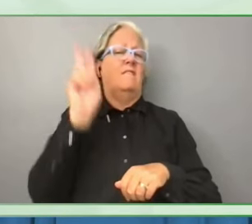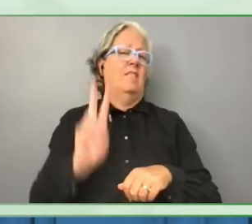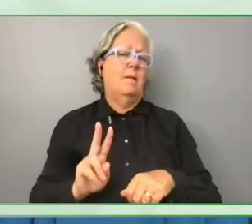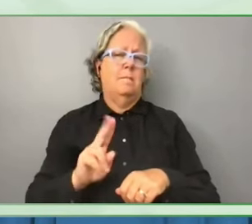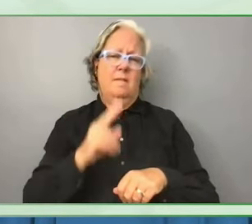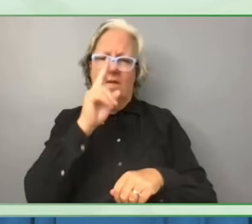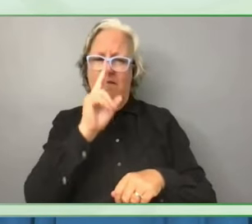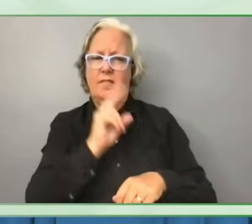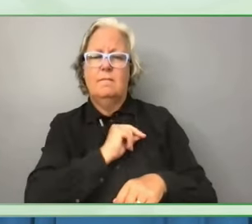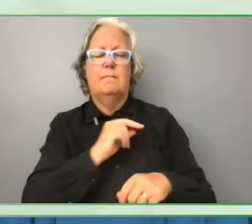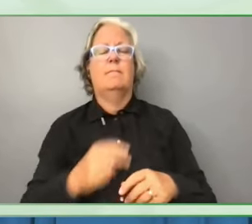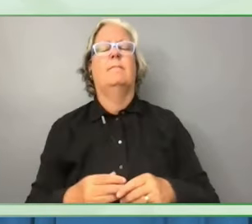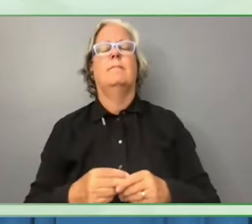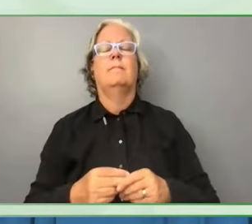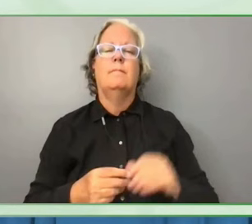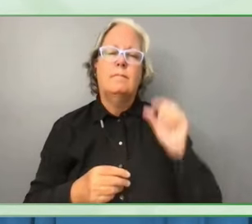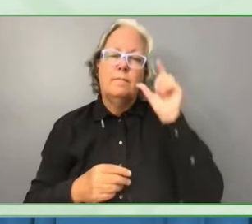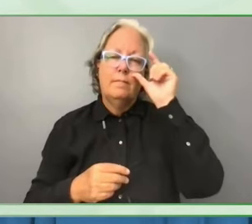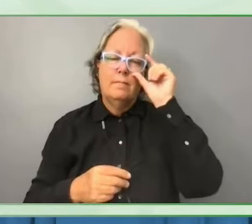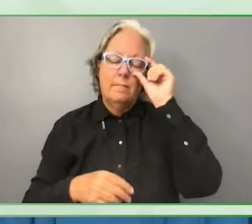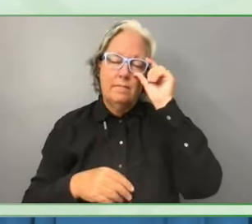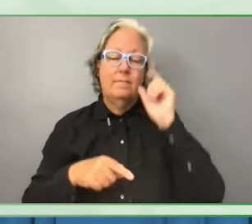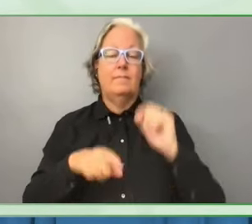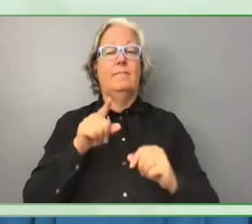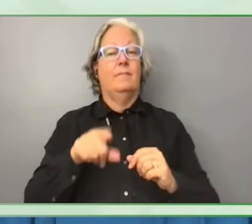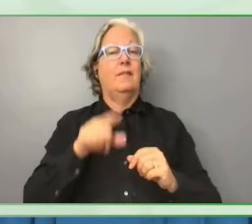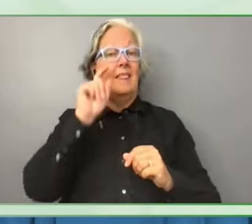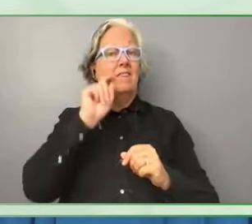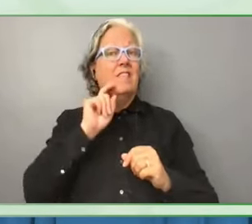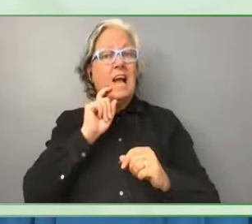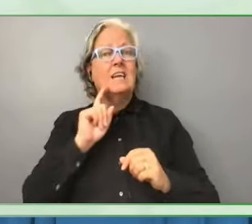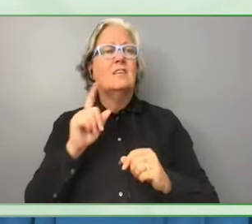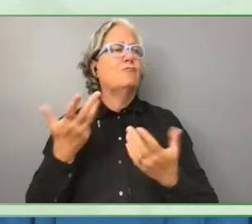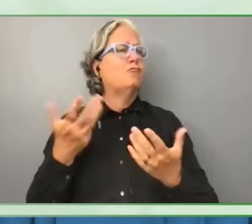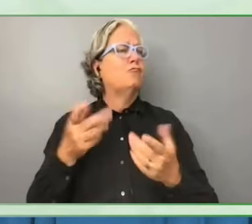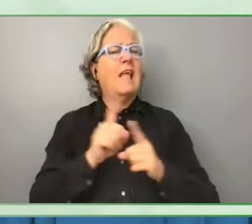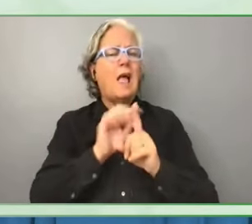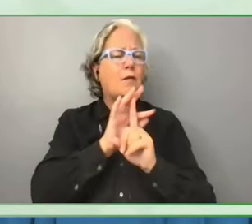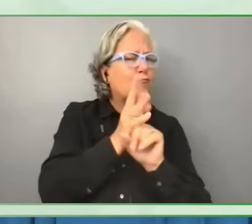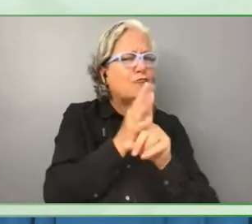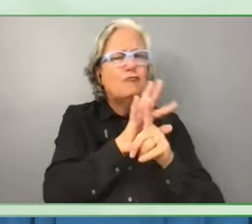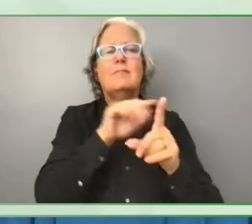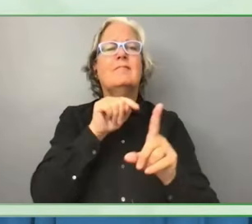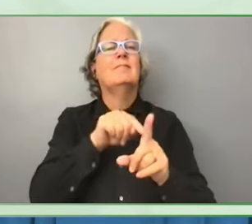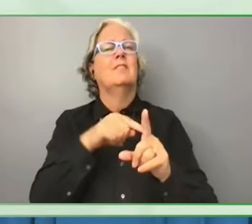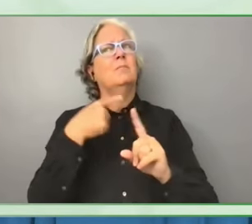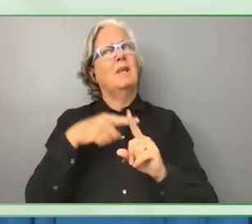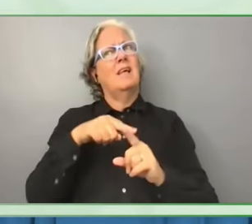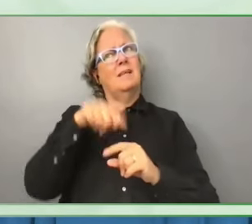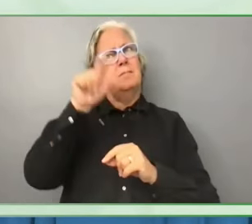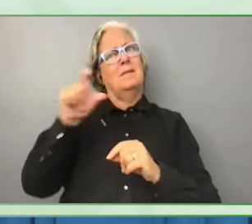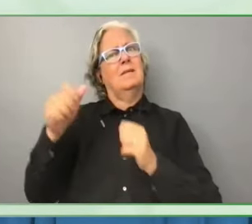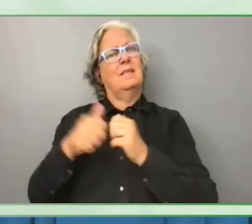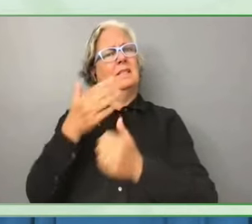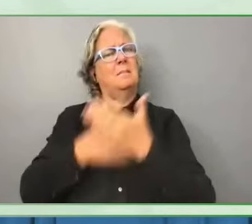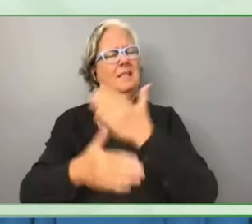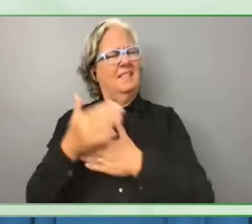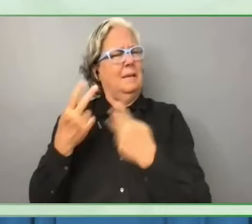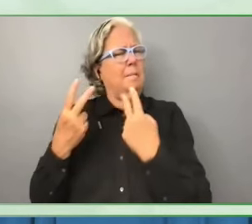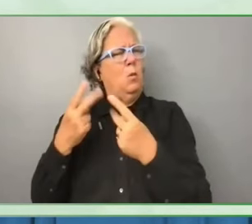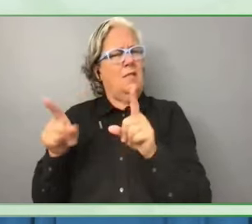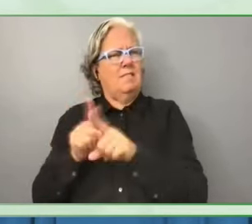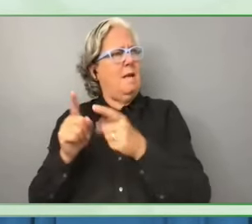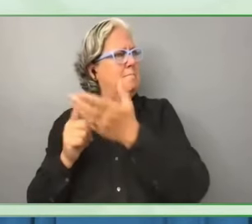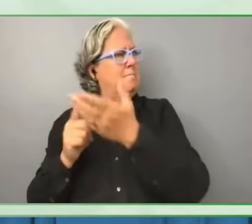So we see that sexuality is an integral part of life, also of people with disabilities. Therefore, it needs an integral approach